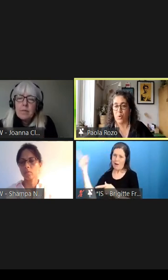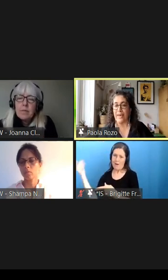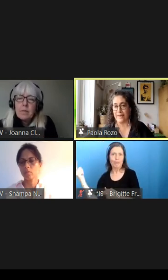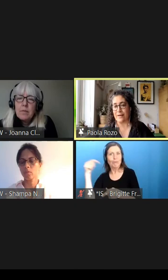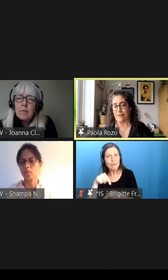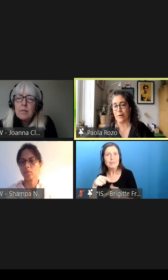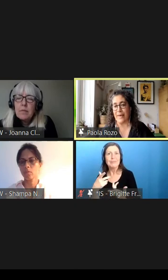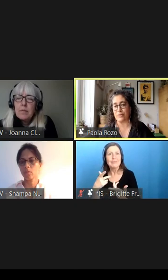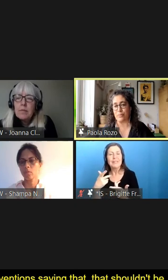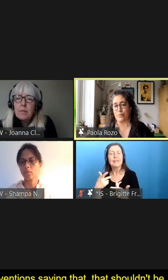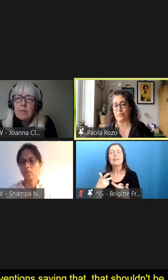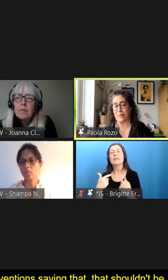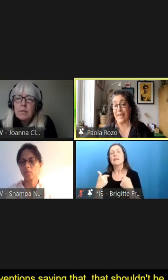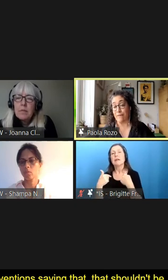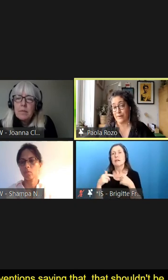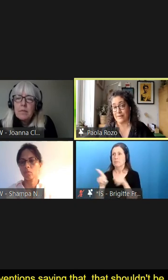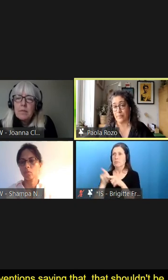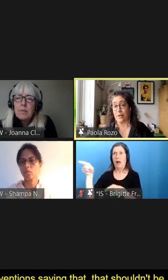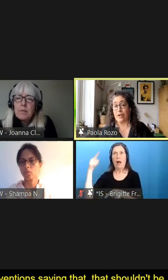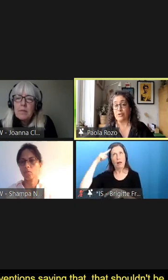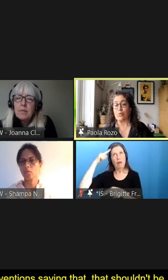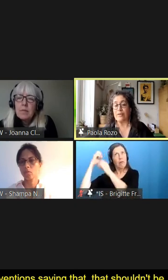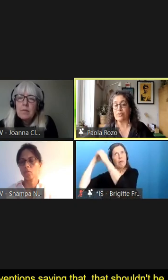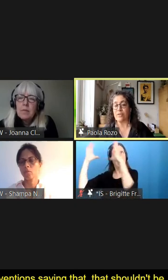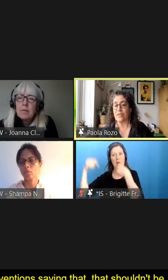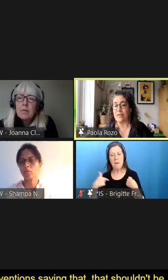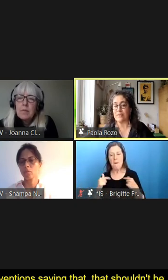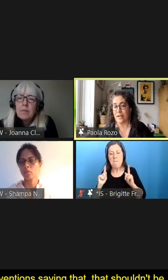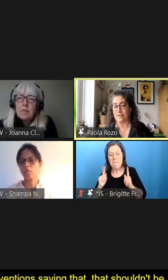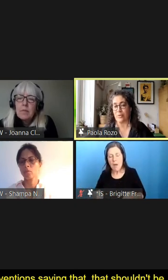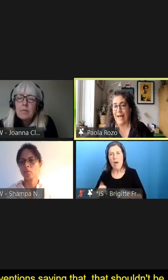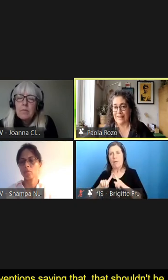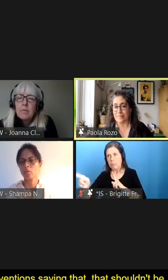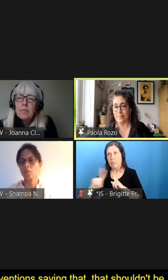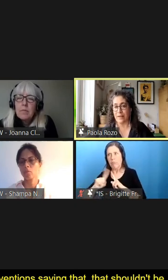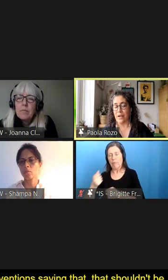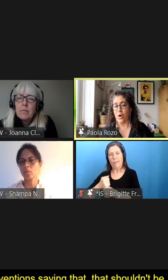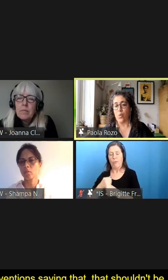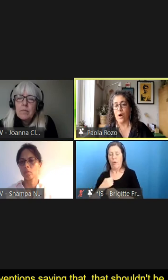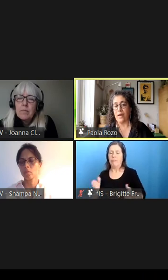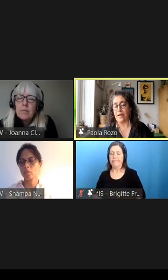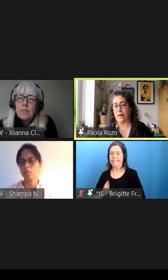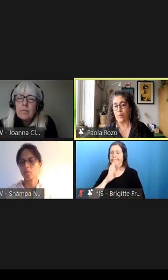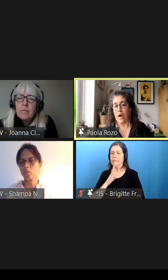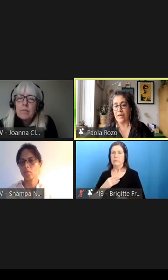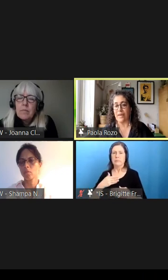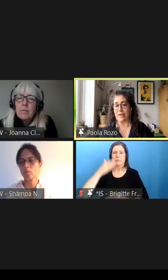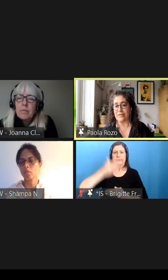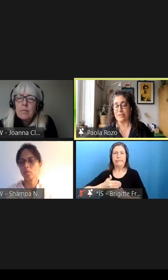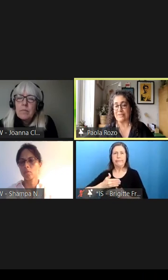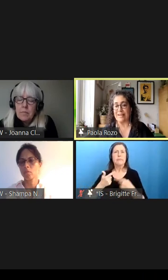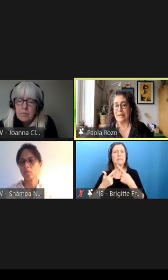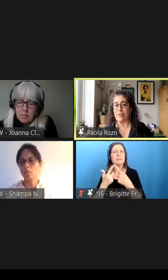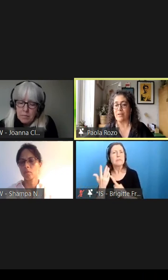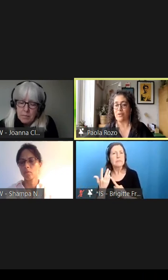the way of a man to behave, for example. So to question these things, to ask men why they are